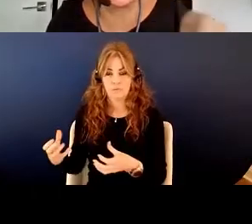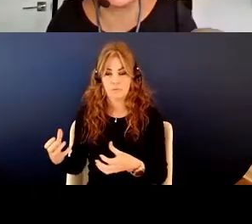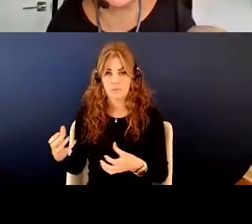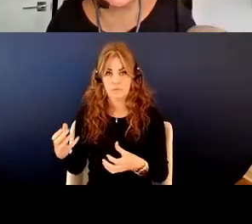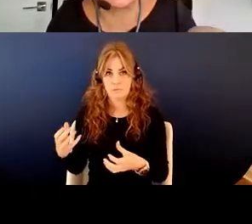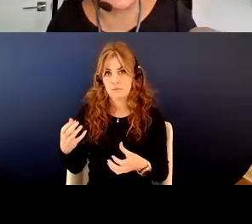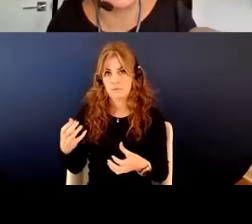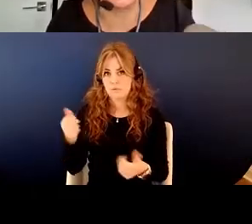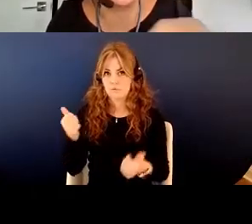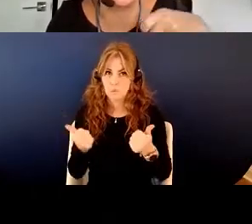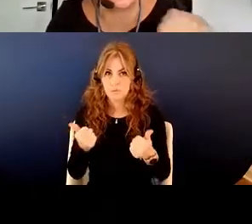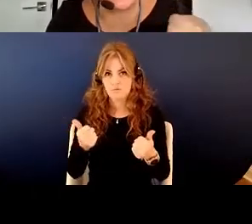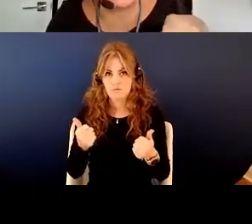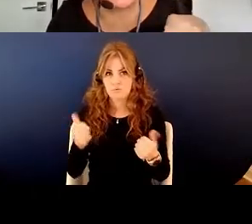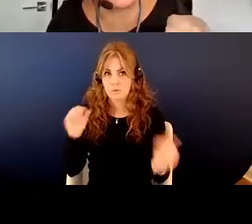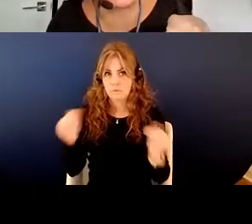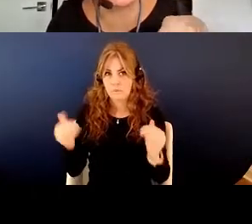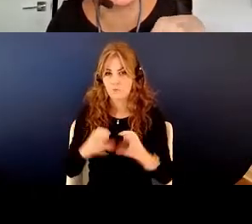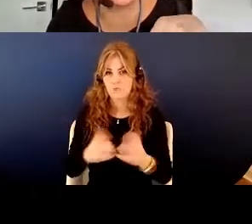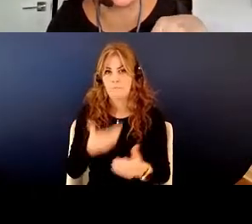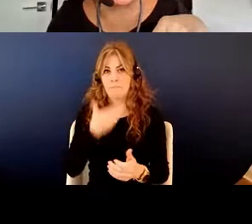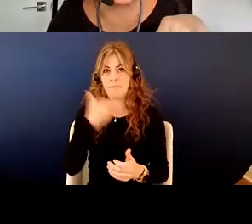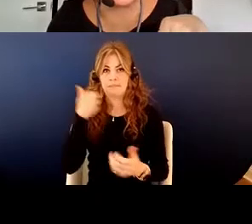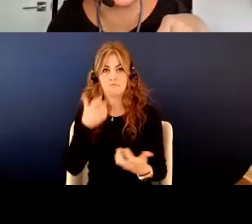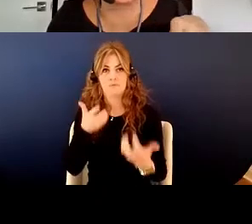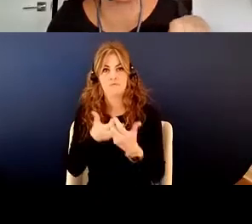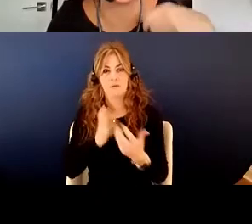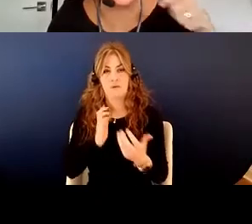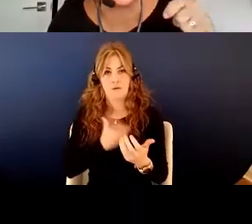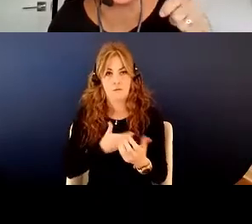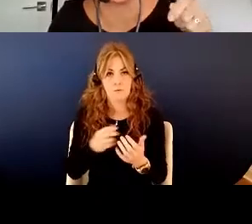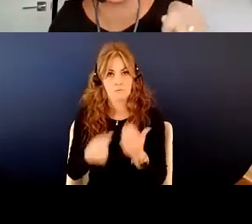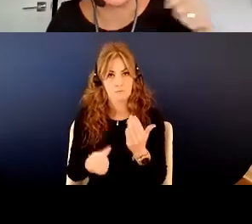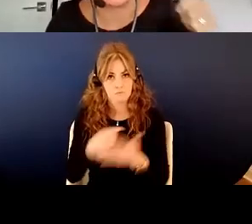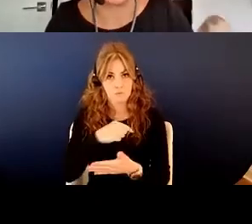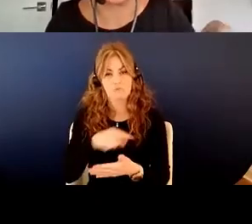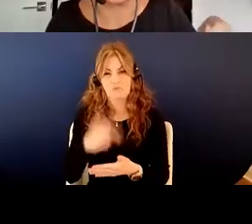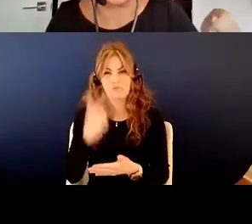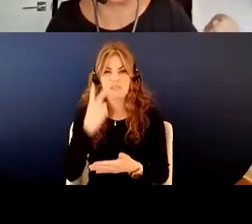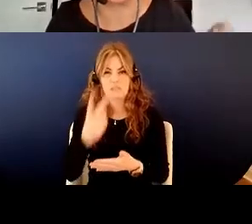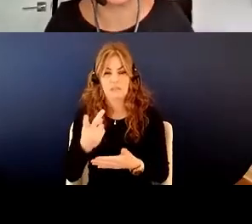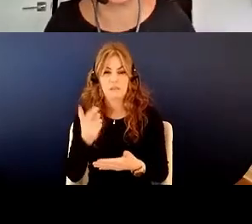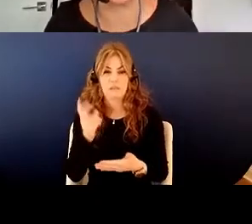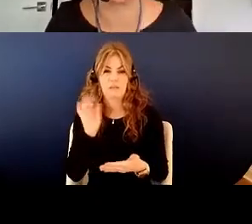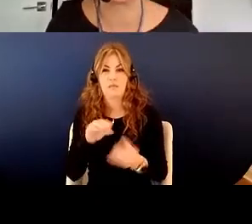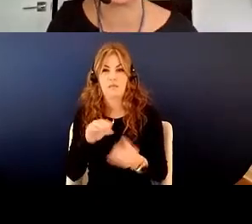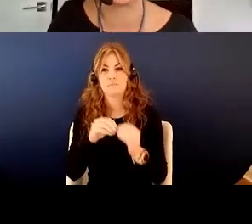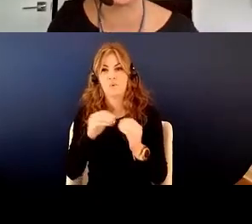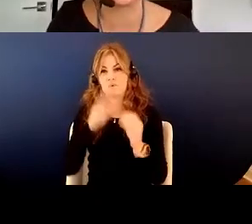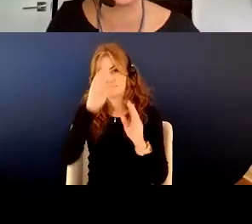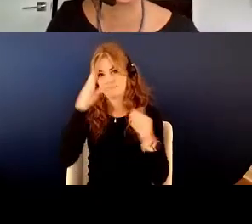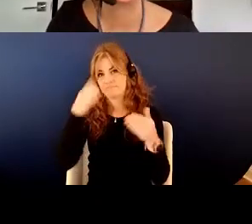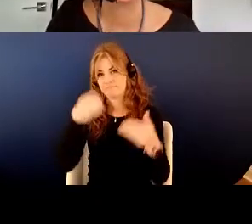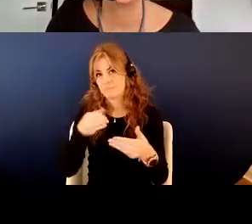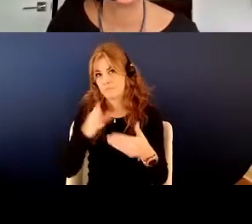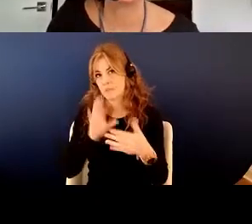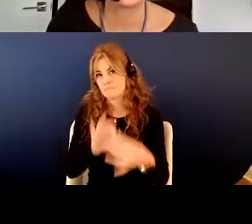is most relevant for our particular systematic review? And you can see where this is more directed at